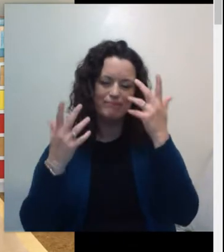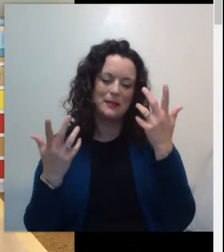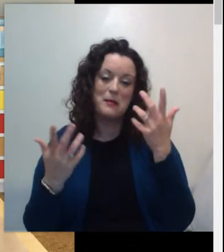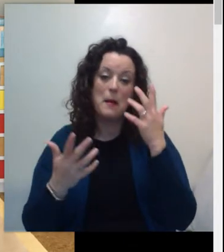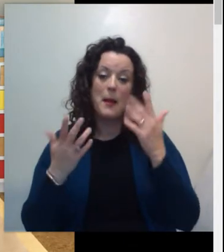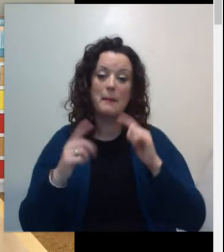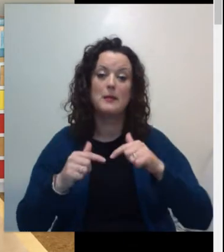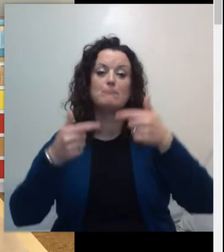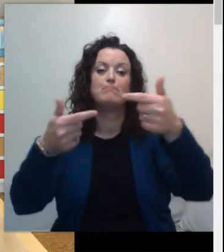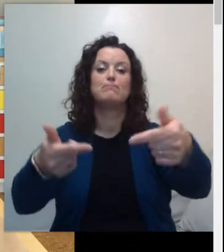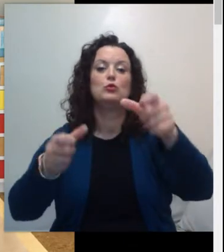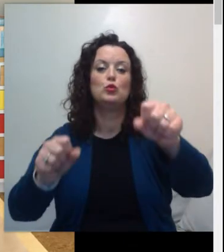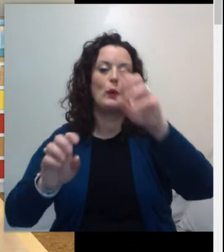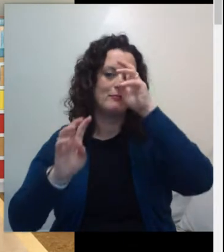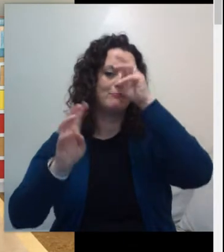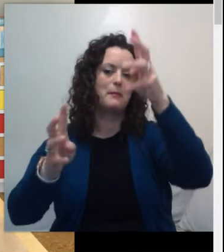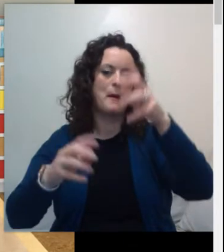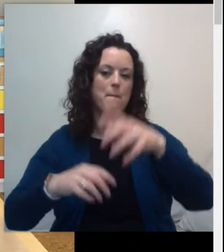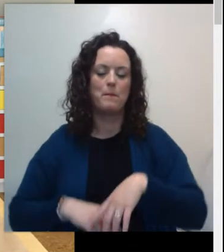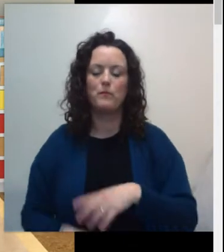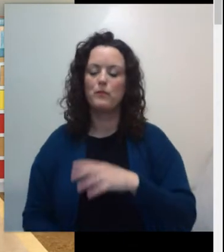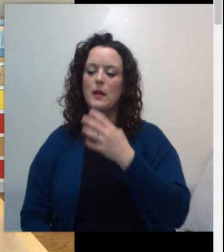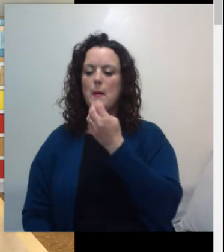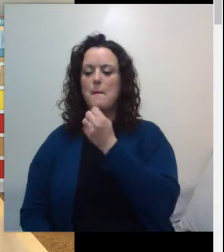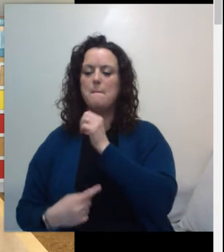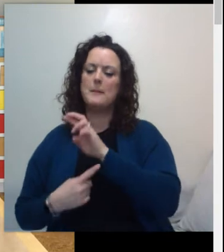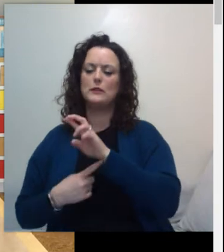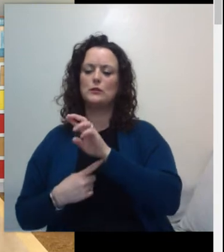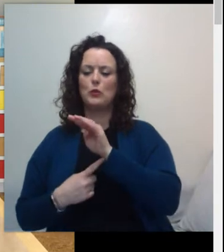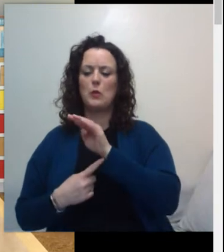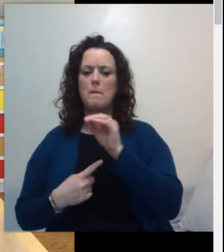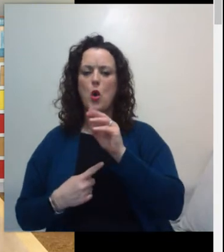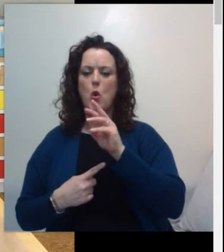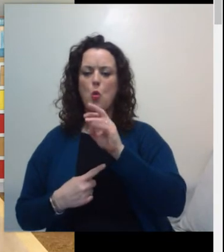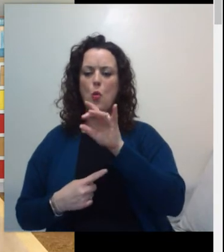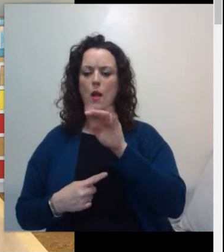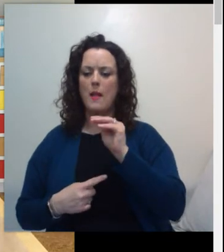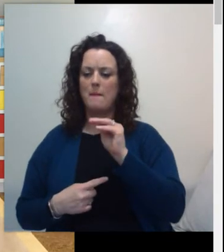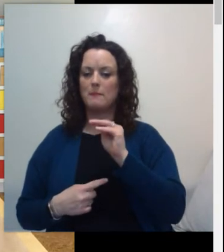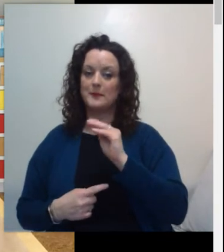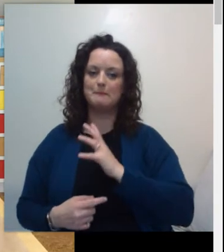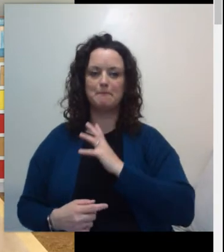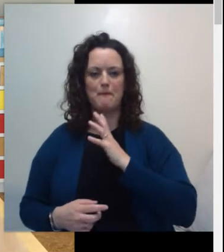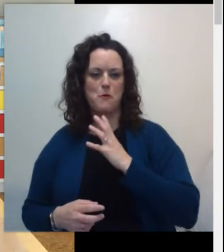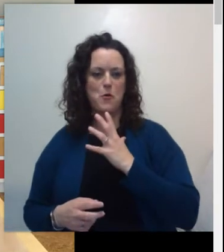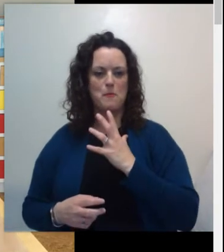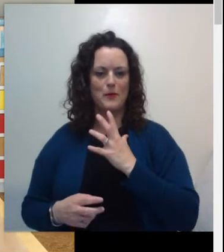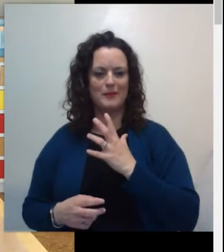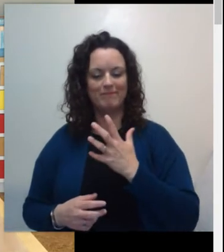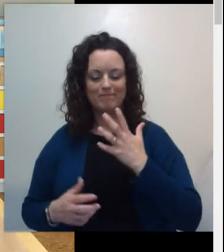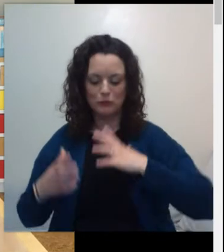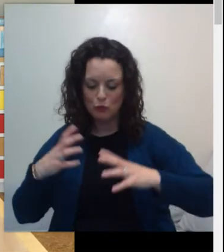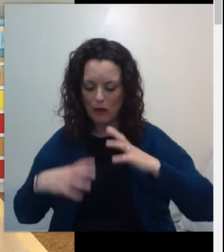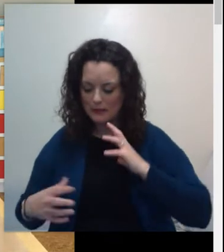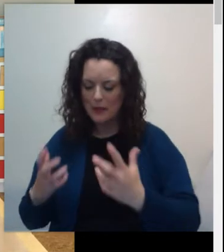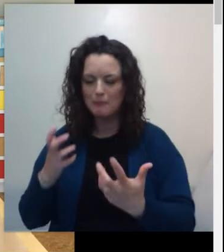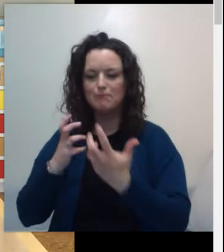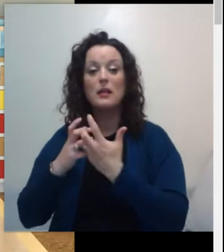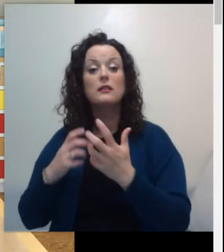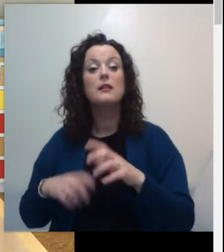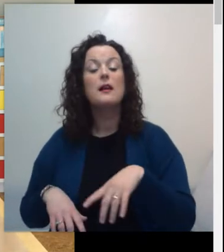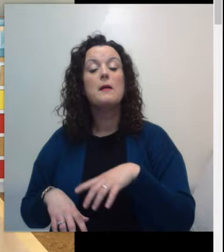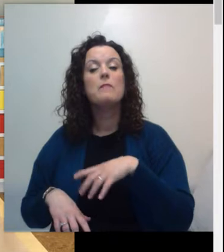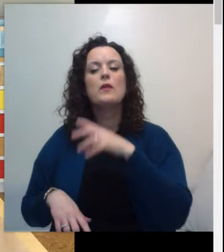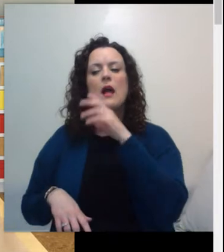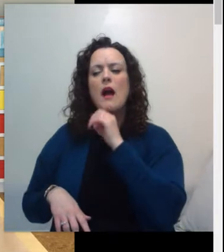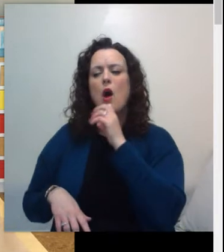Mr. Mo Willems, how, very formal, good. Well, I am, as you know, dressed up, so that's good. How old were you when you read your first